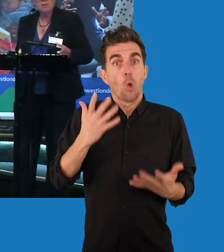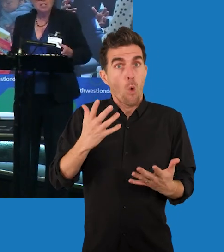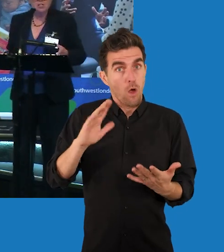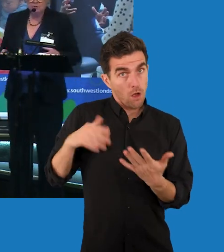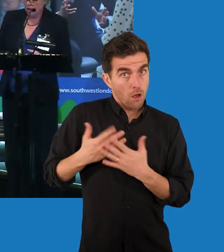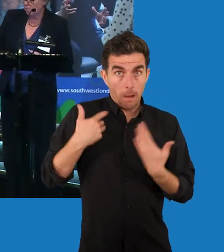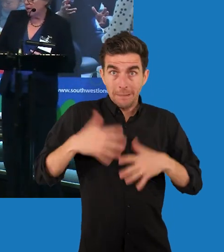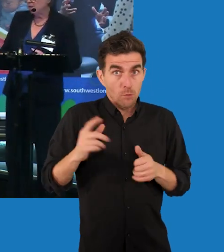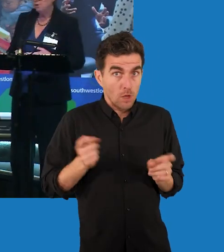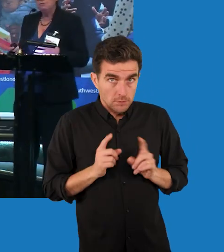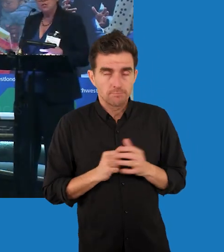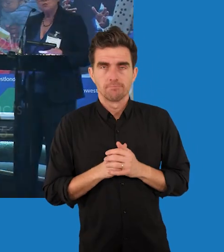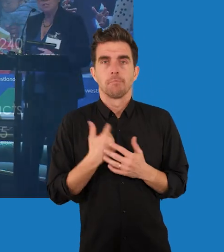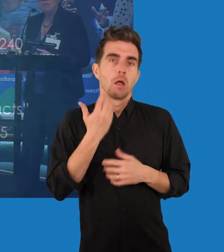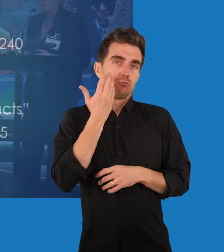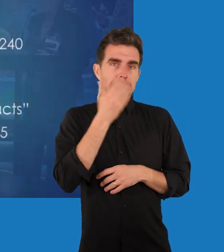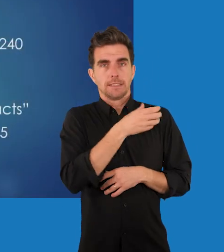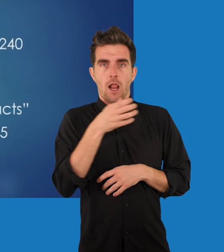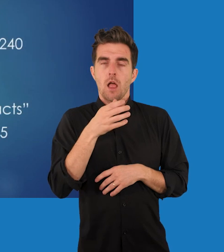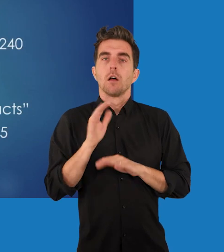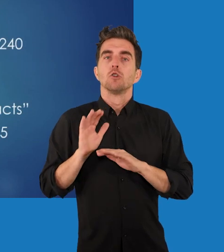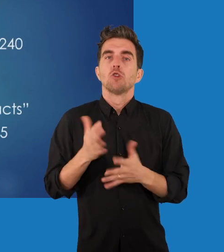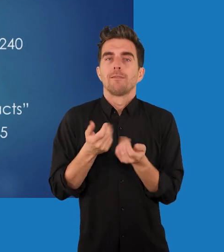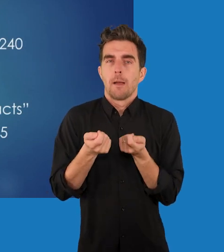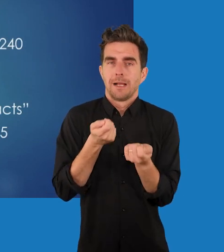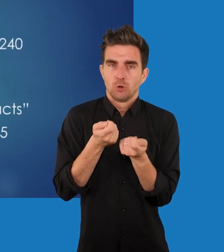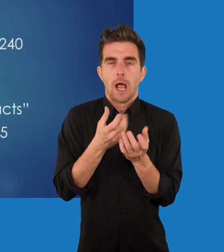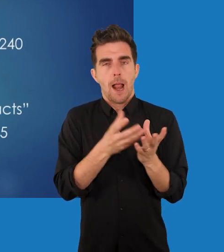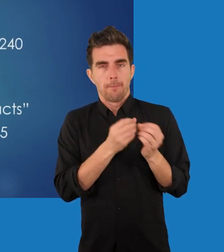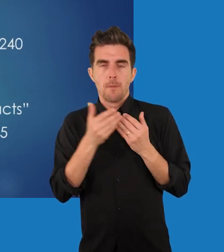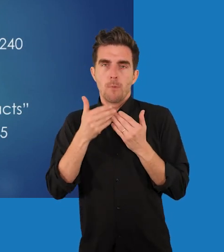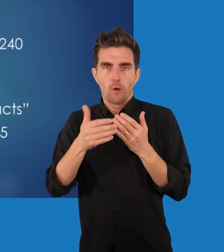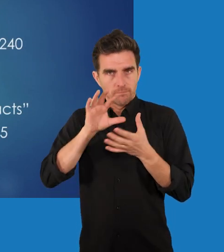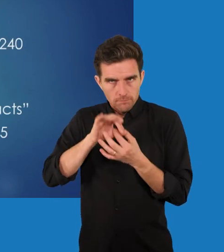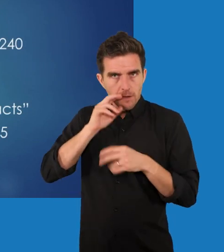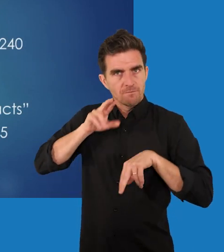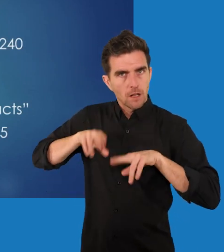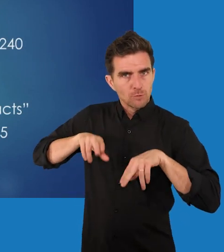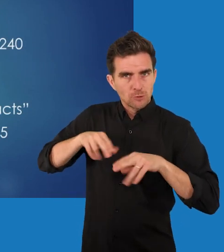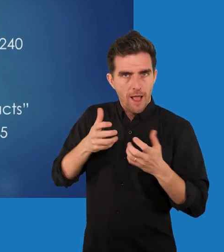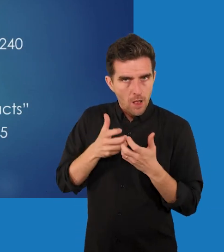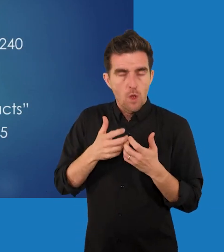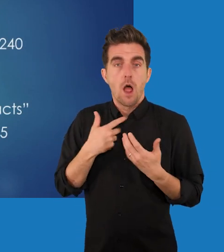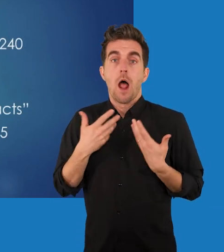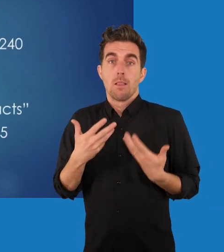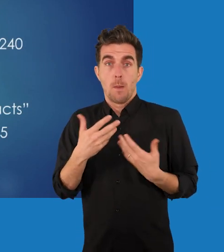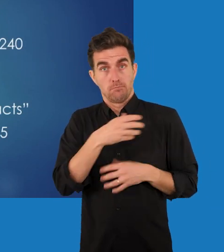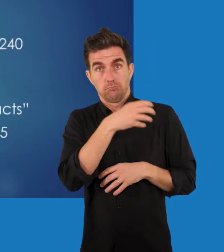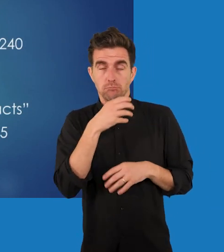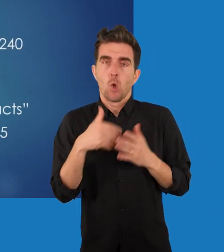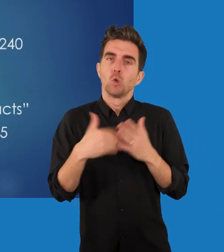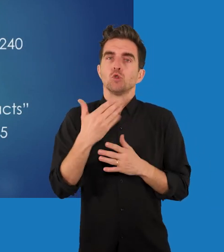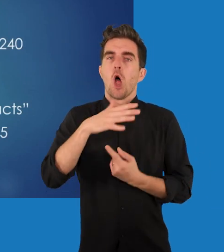what have we done so far? Well, we've just recently recruited a service manager who is going to help us more with our evaluation. We're